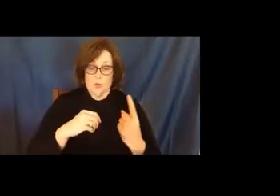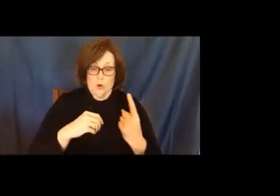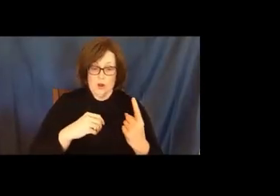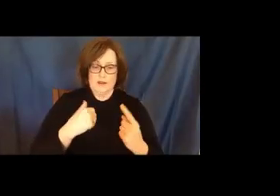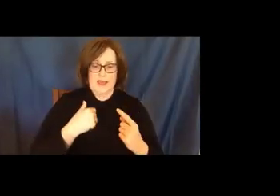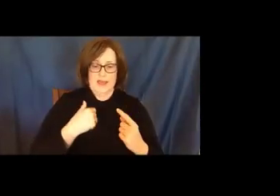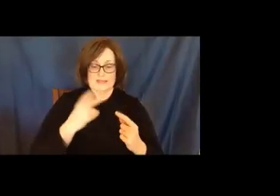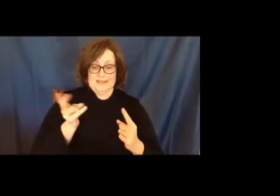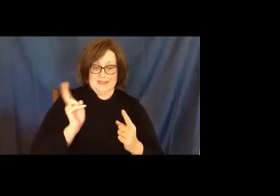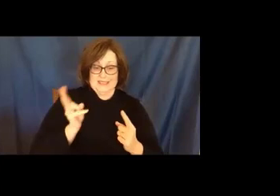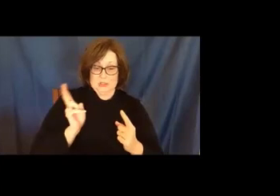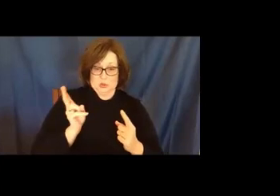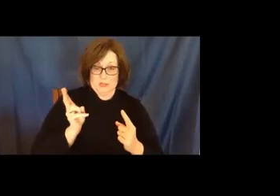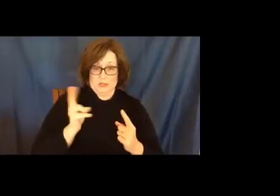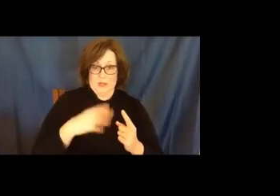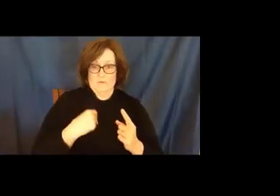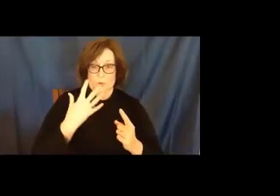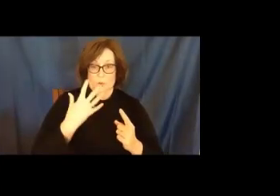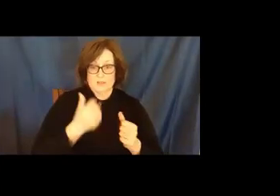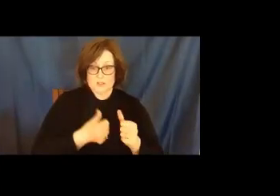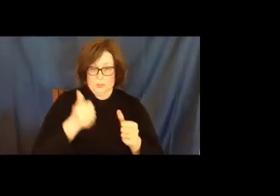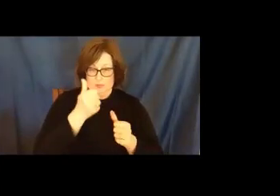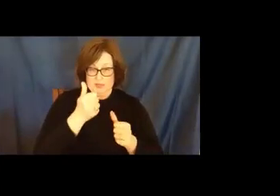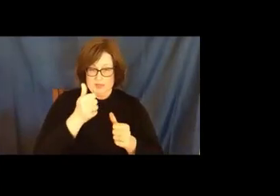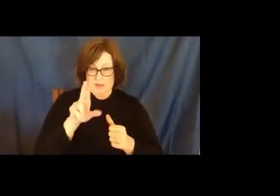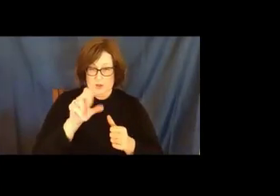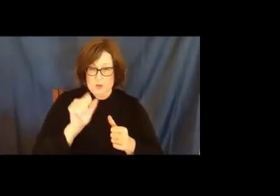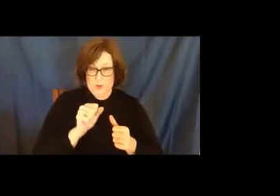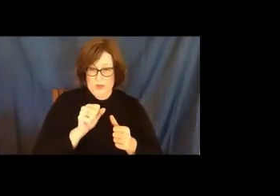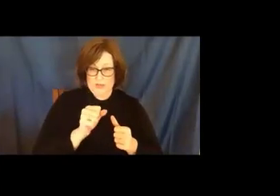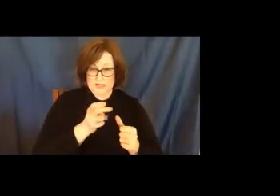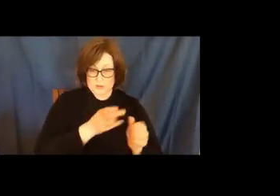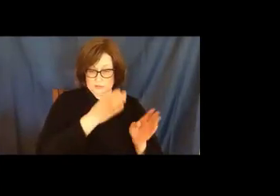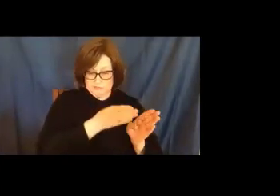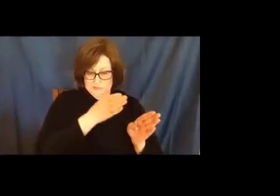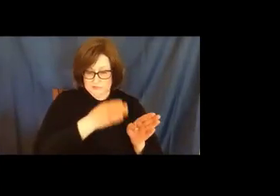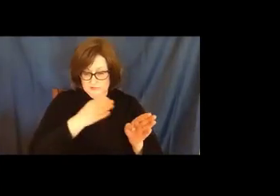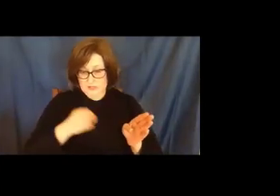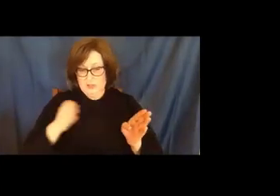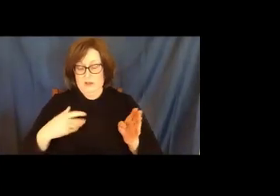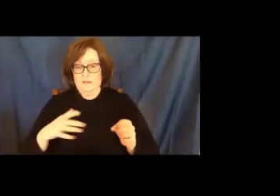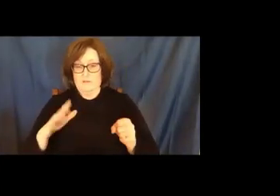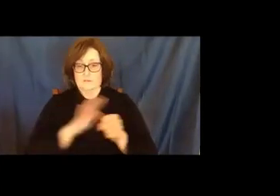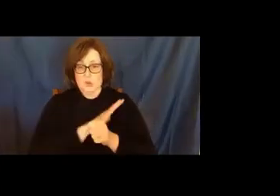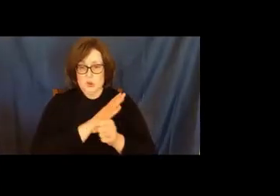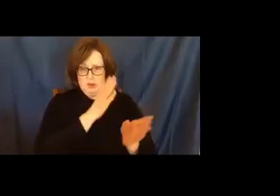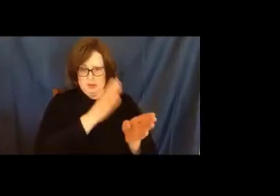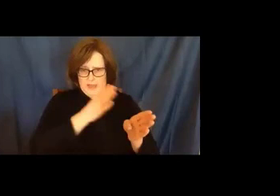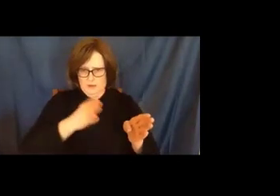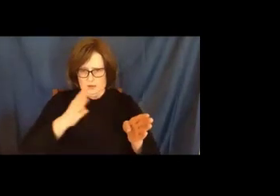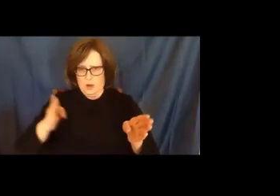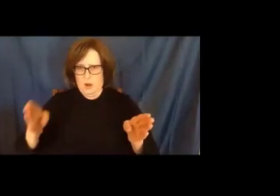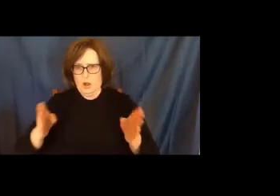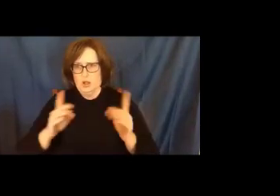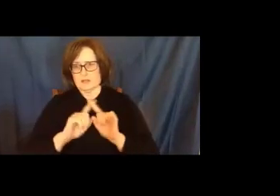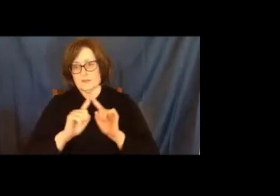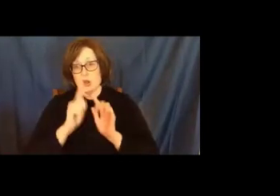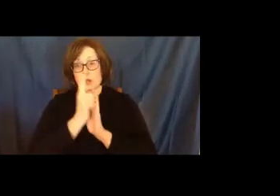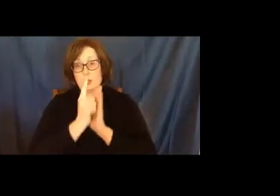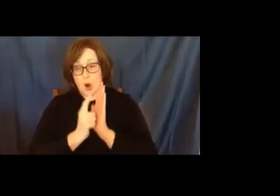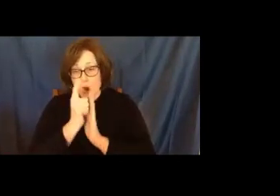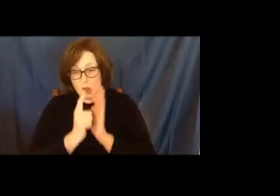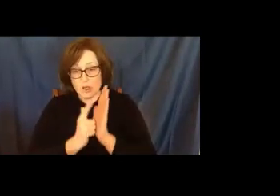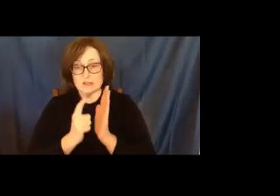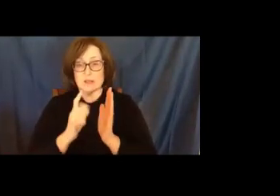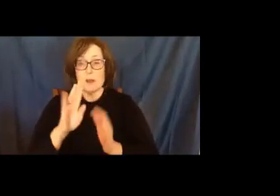United States. We felt it was really important to include a full catalog of the many laws, bills, and historical markers that